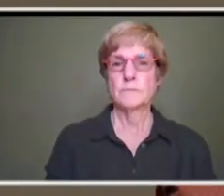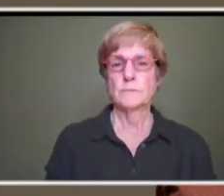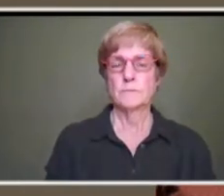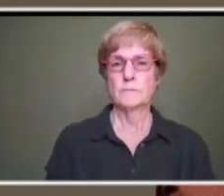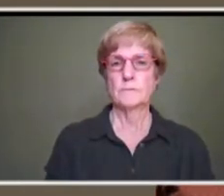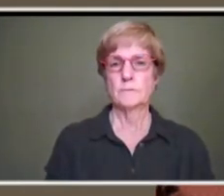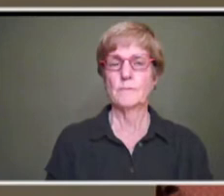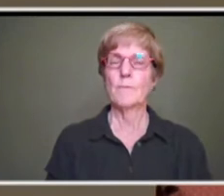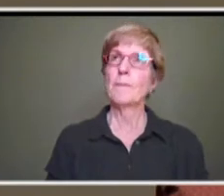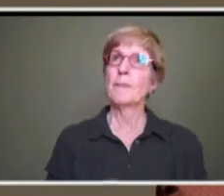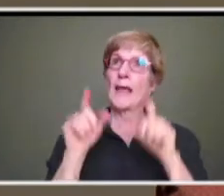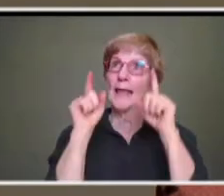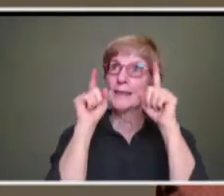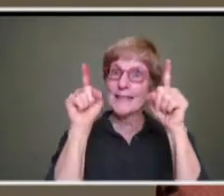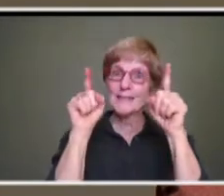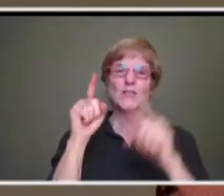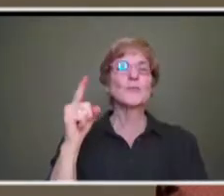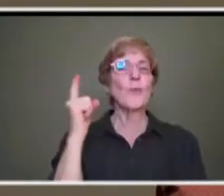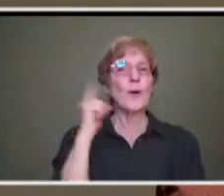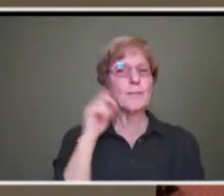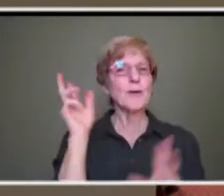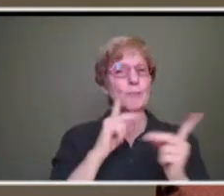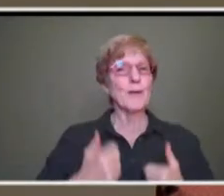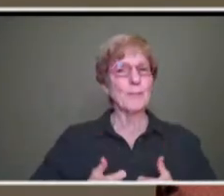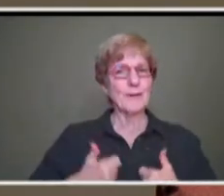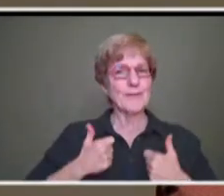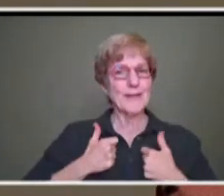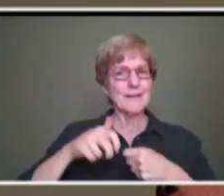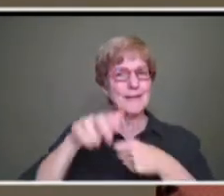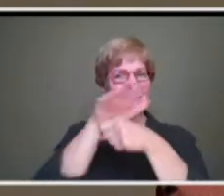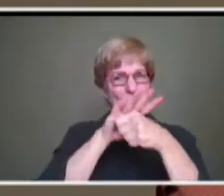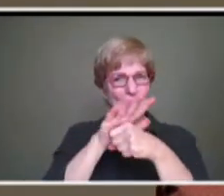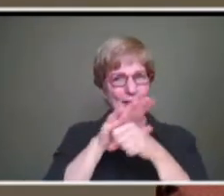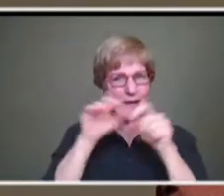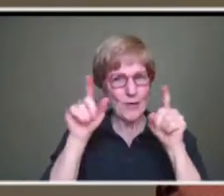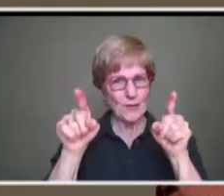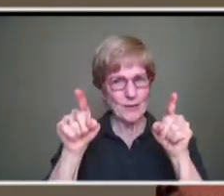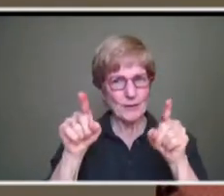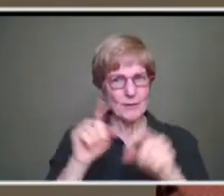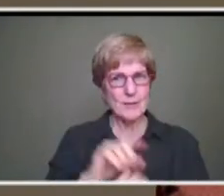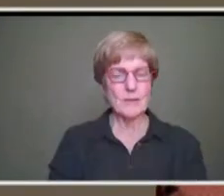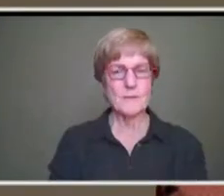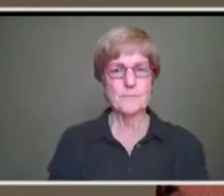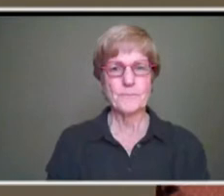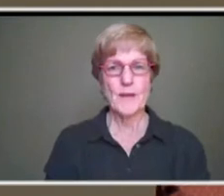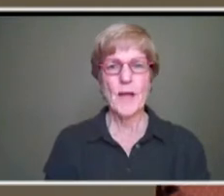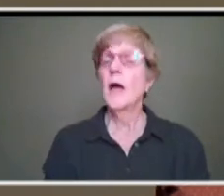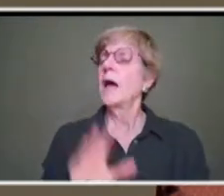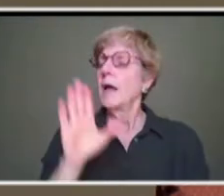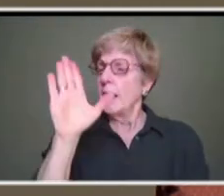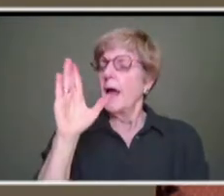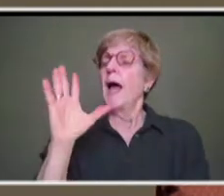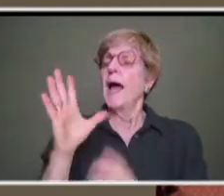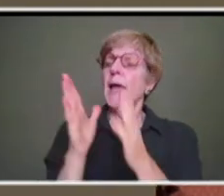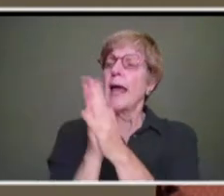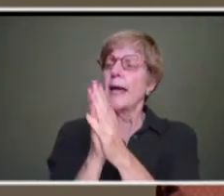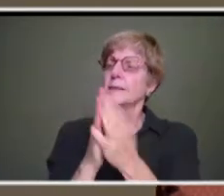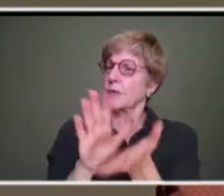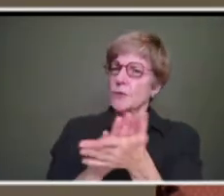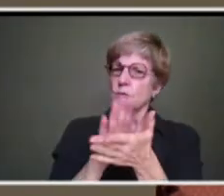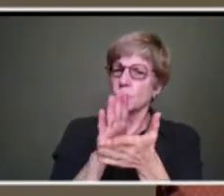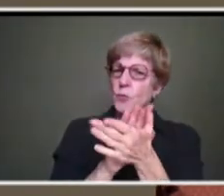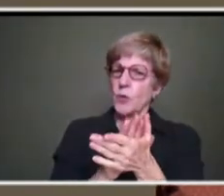and this is what we hear from the residents and I so I I don't and I also want to ask about the school